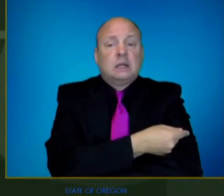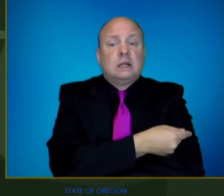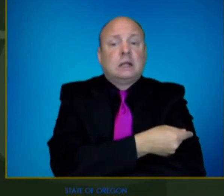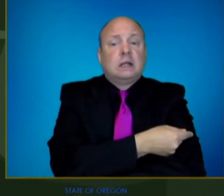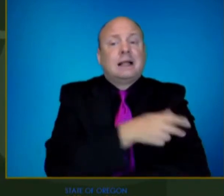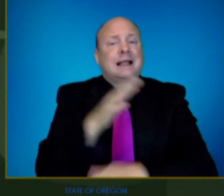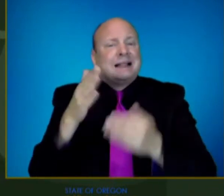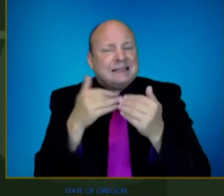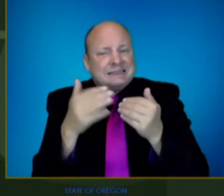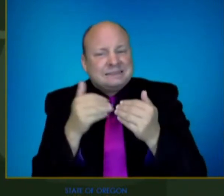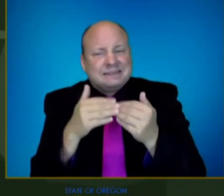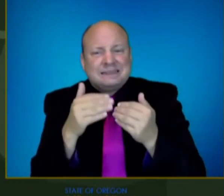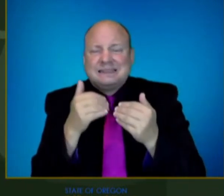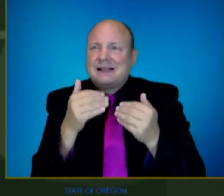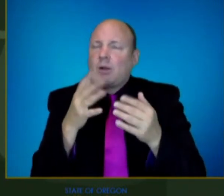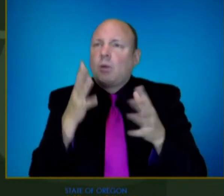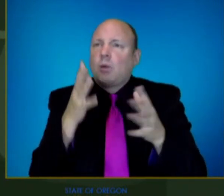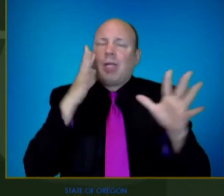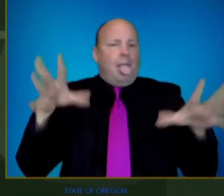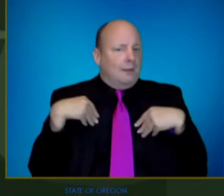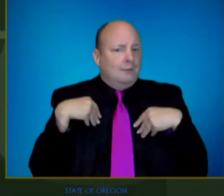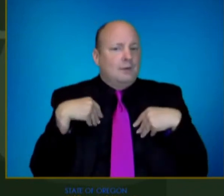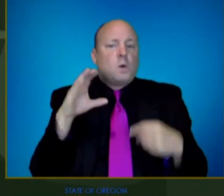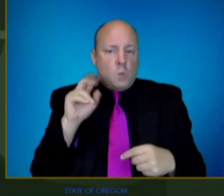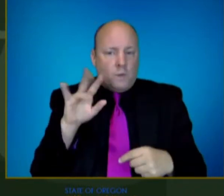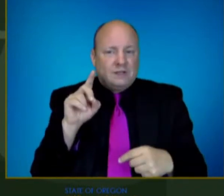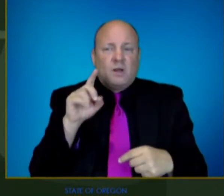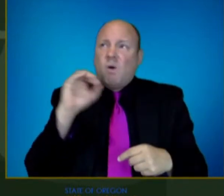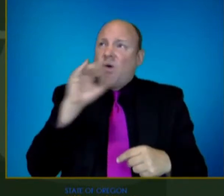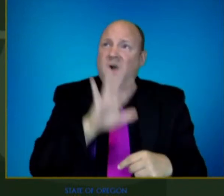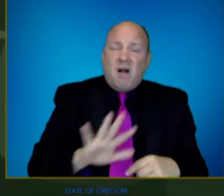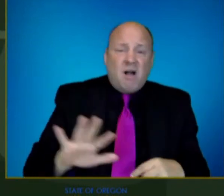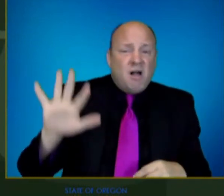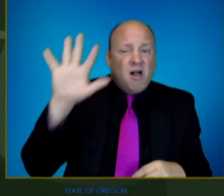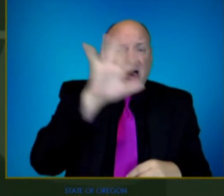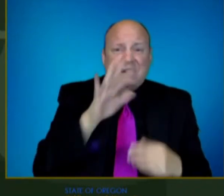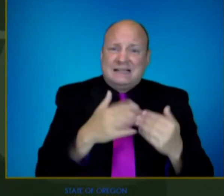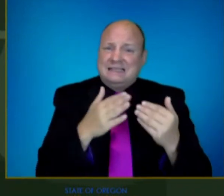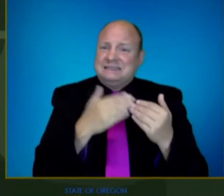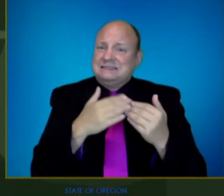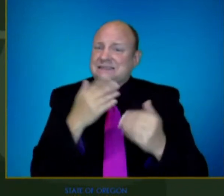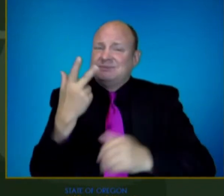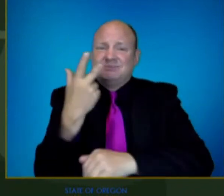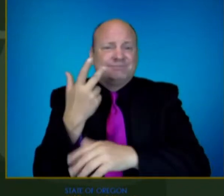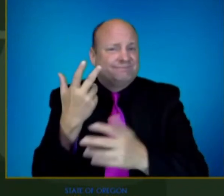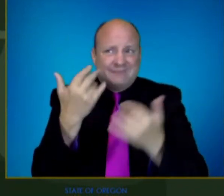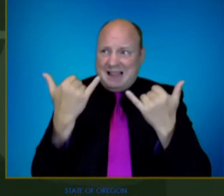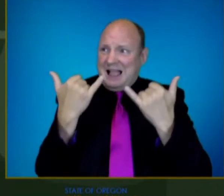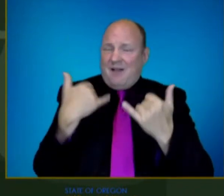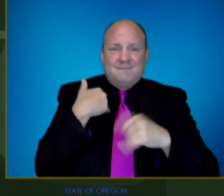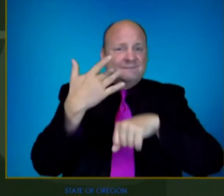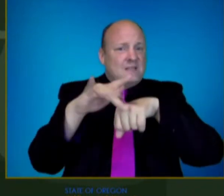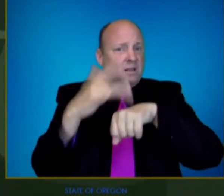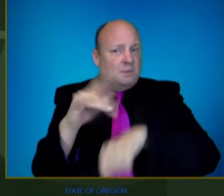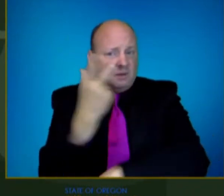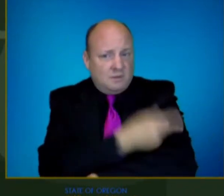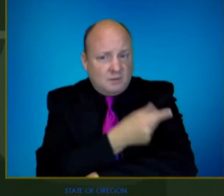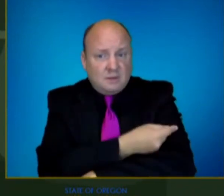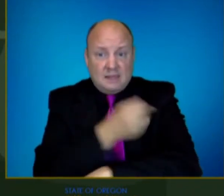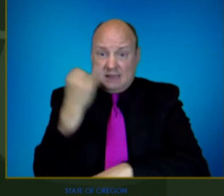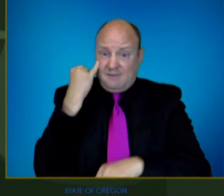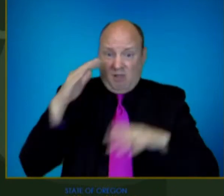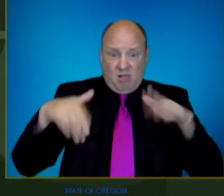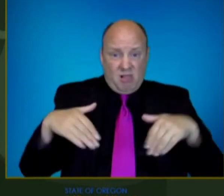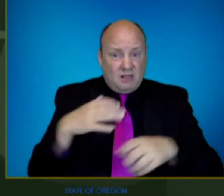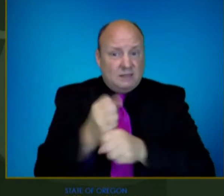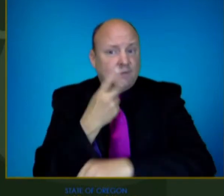in every nook and cranny of Oregon, but throughout the state. And I encourage Oregonians who have not yet gotten vaccinated